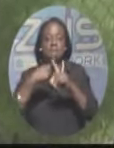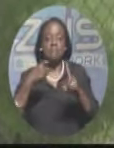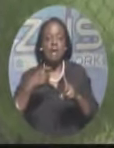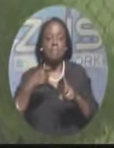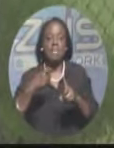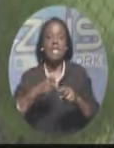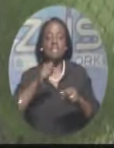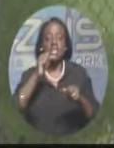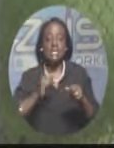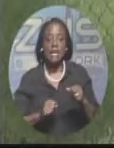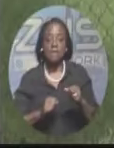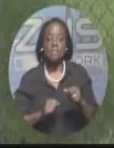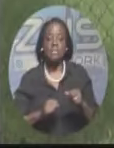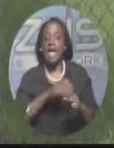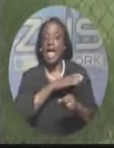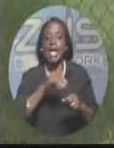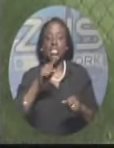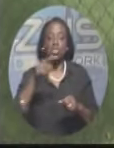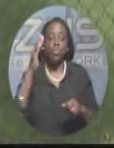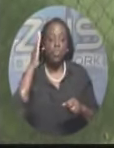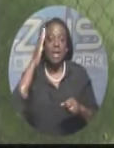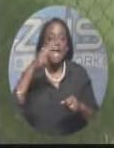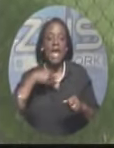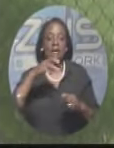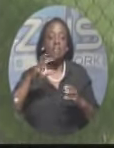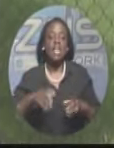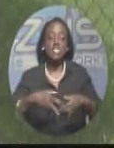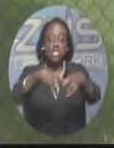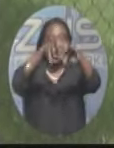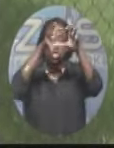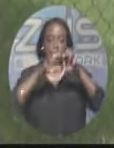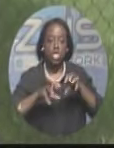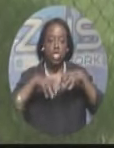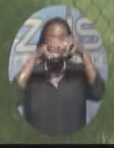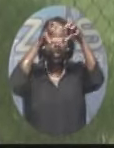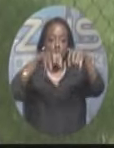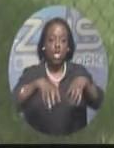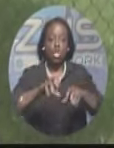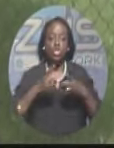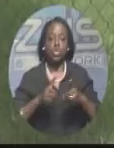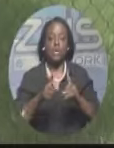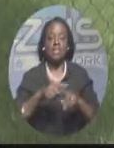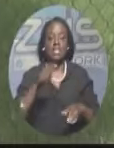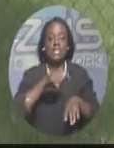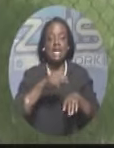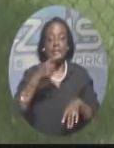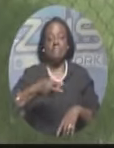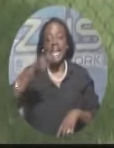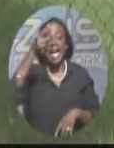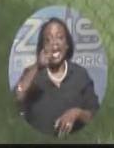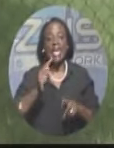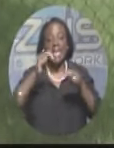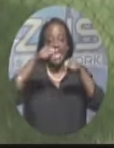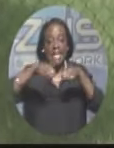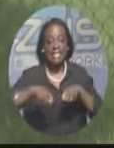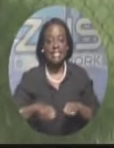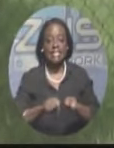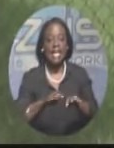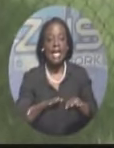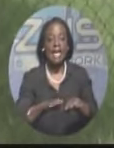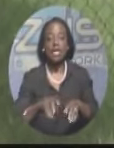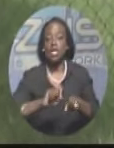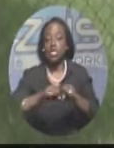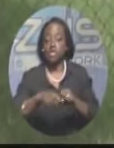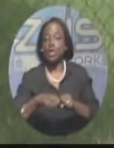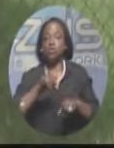will be during the time of high tide. So I'm trying to encourage the persons, if they have not